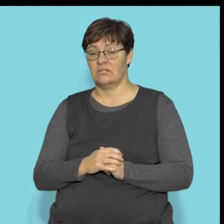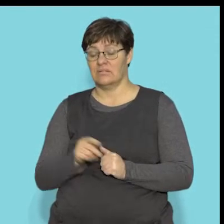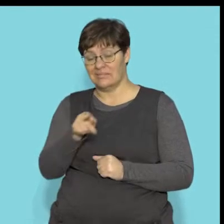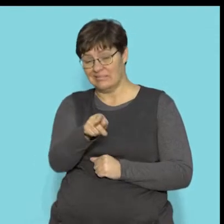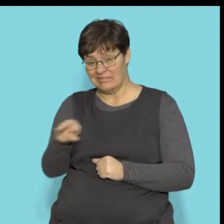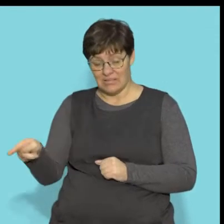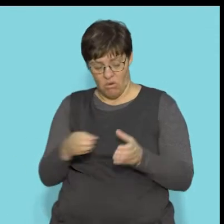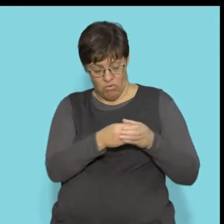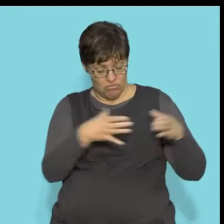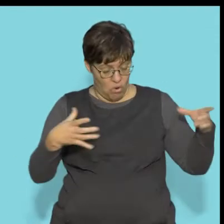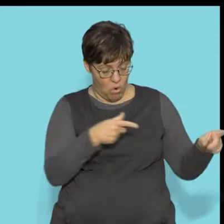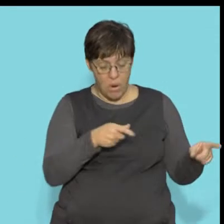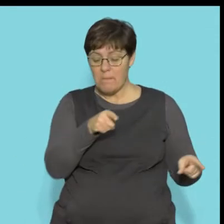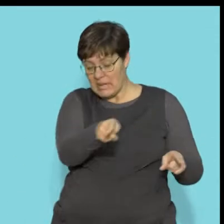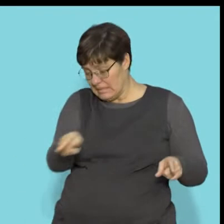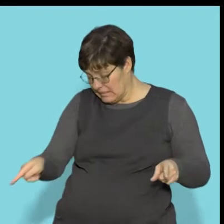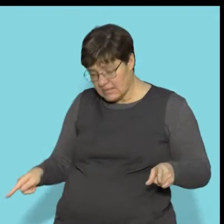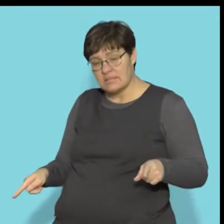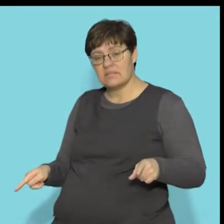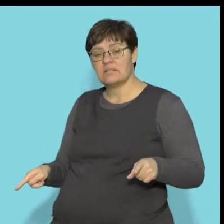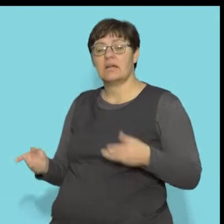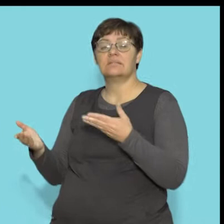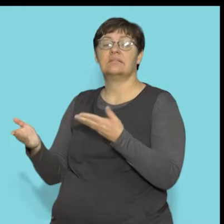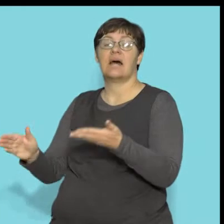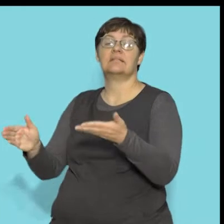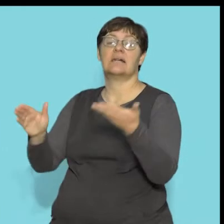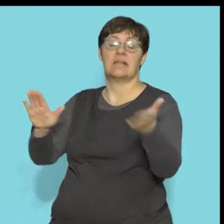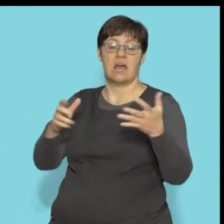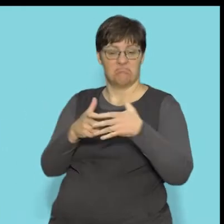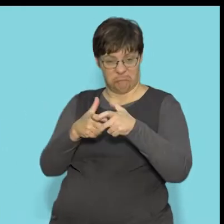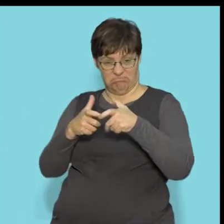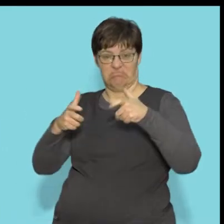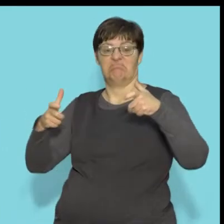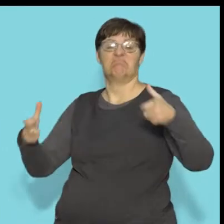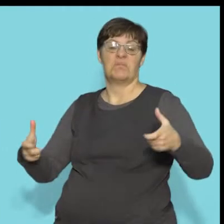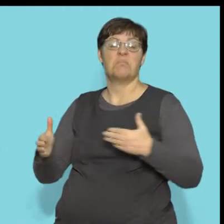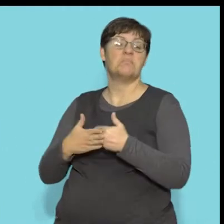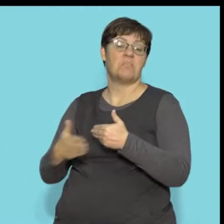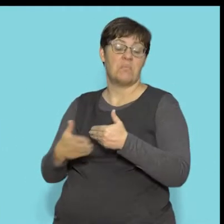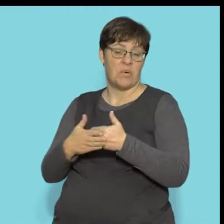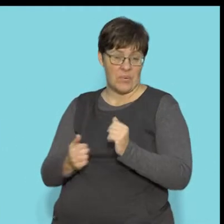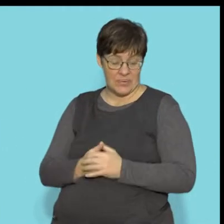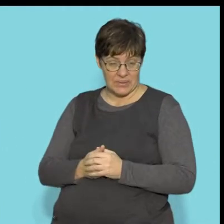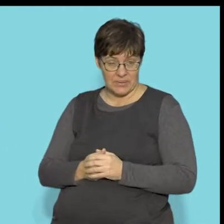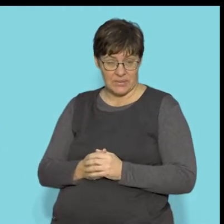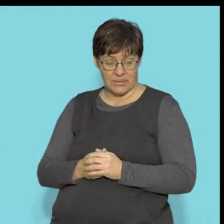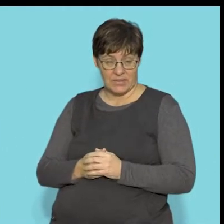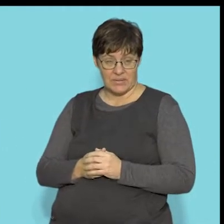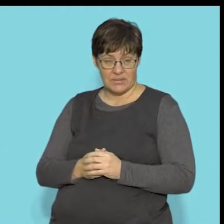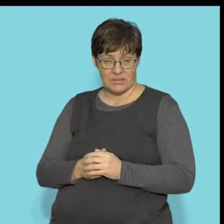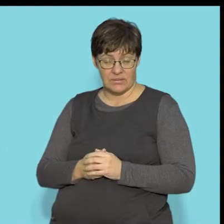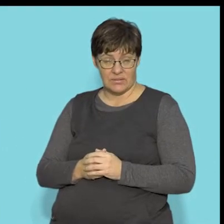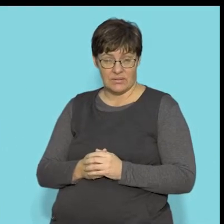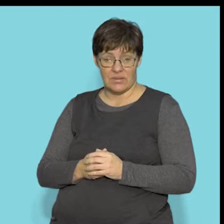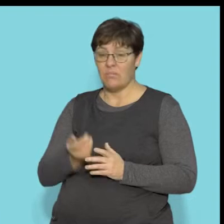extinction rate is also increasing exponentially. So this indicates that there